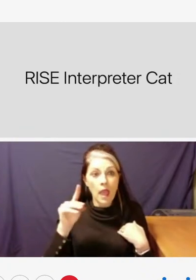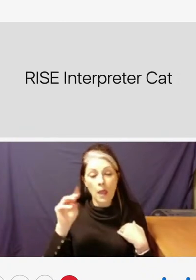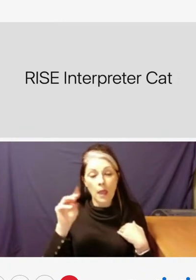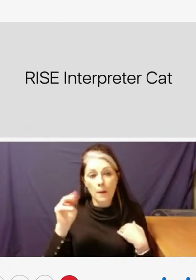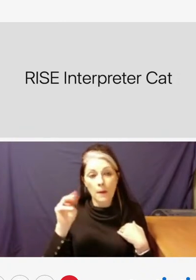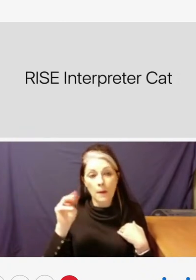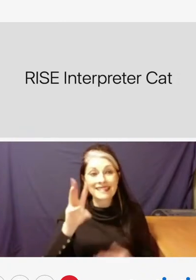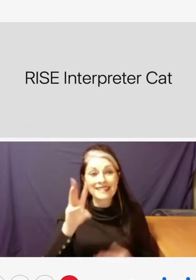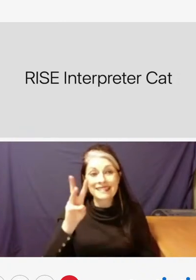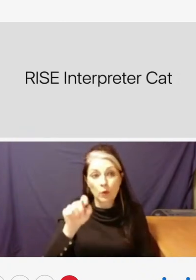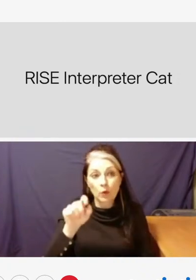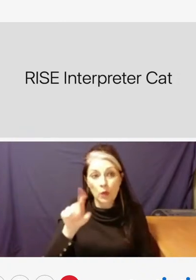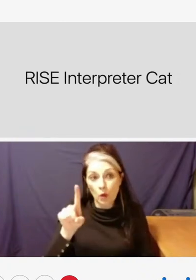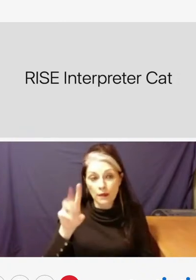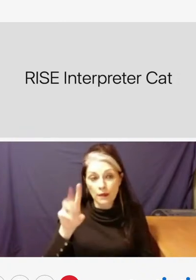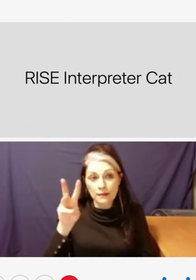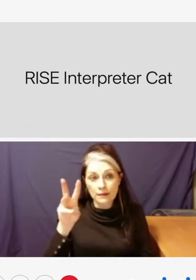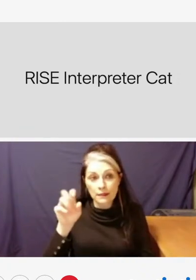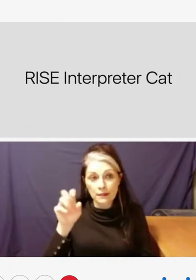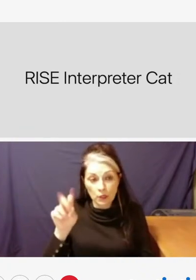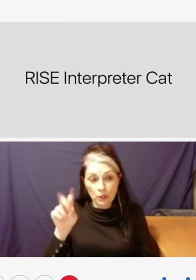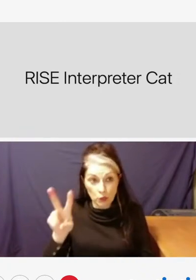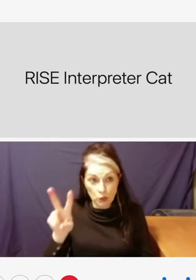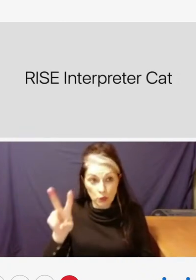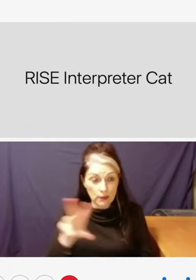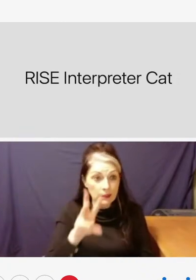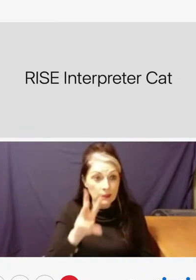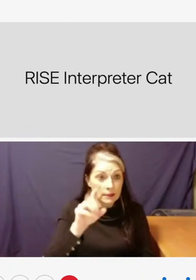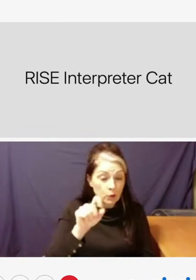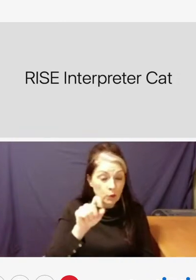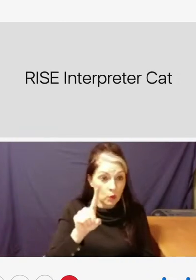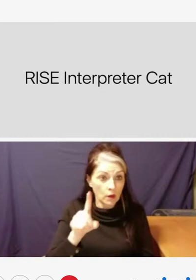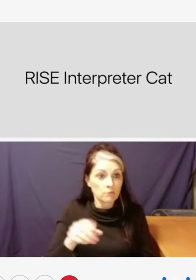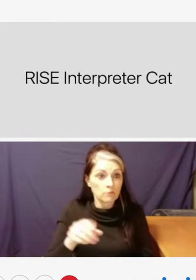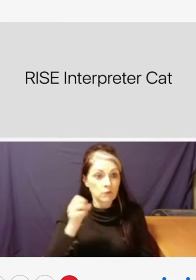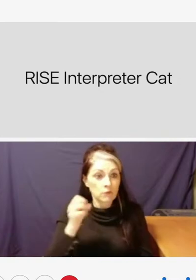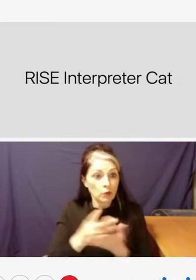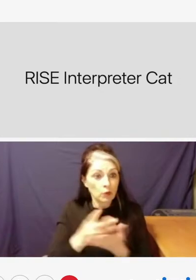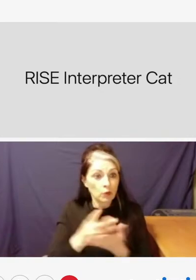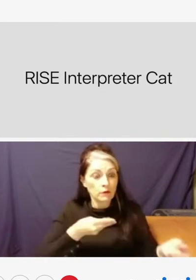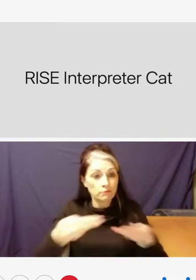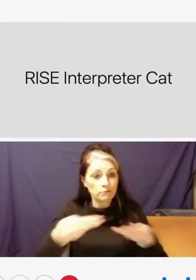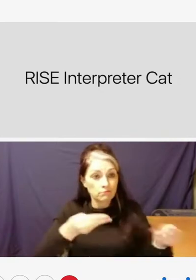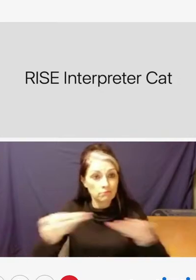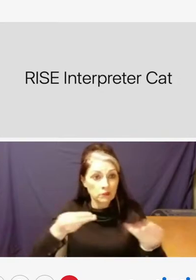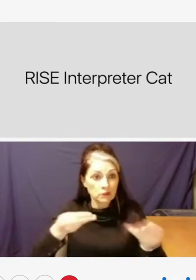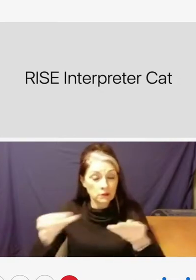let's start with 6.1 approved dispersements do we have any questions or concerns from board